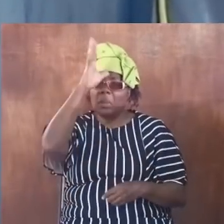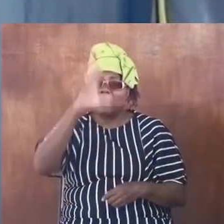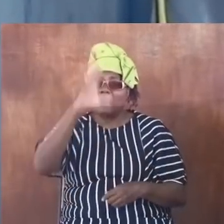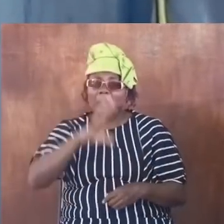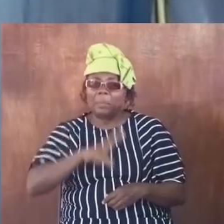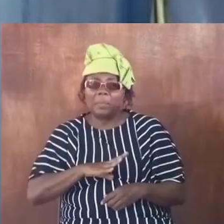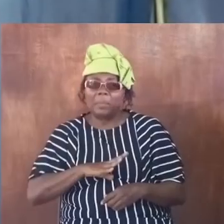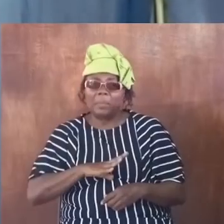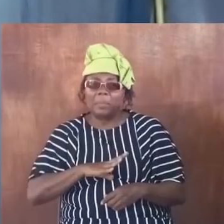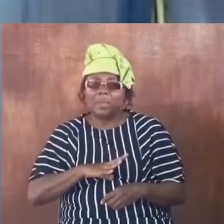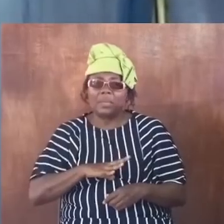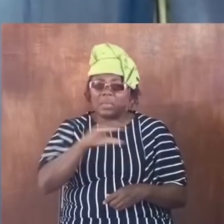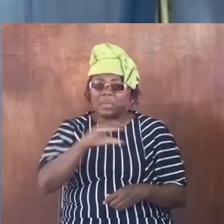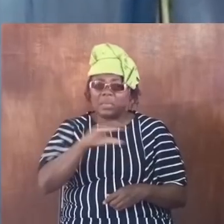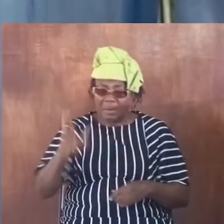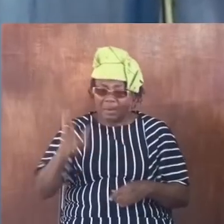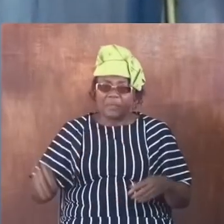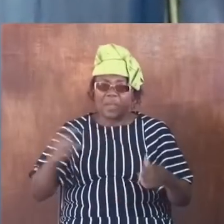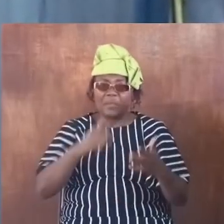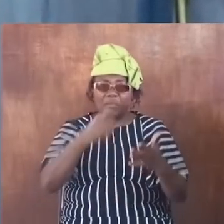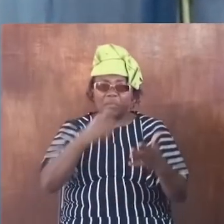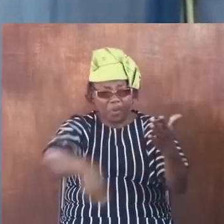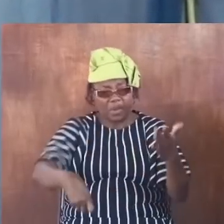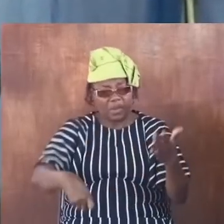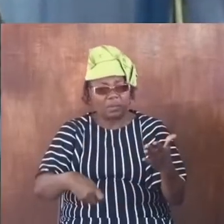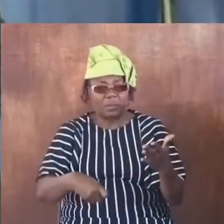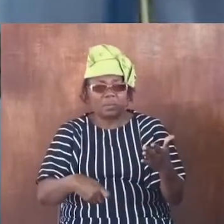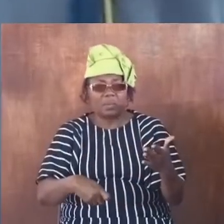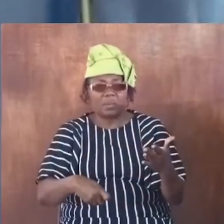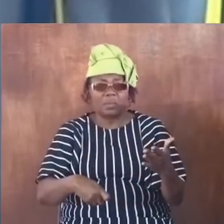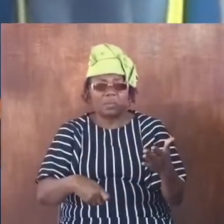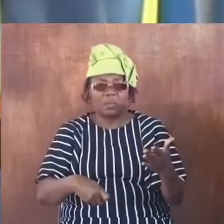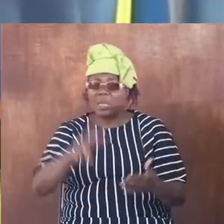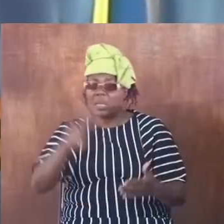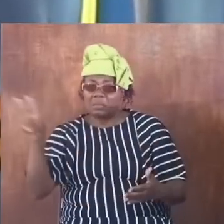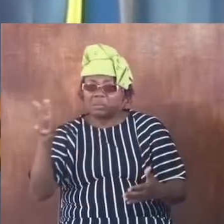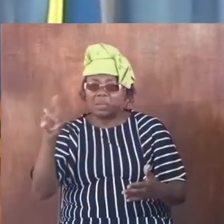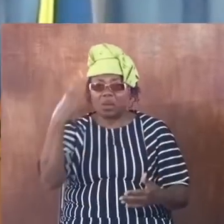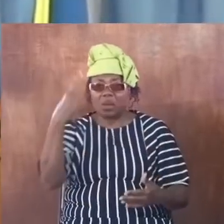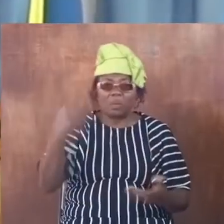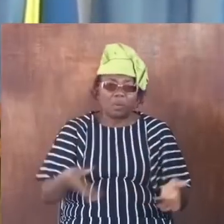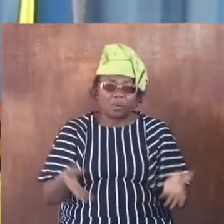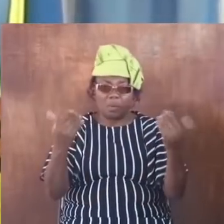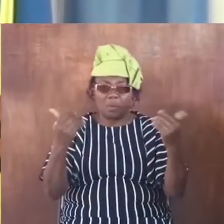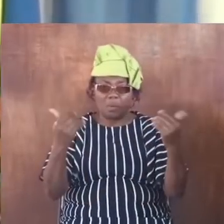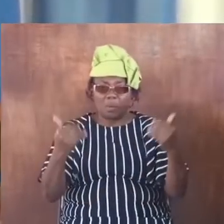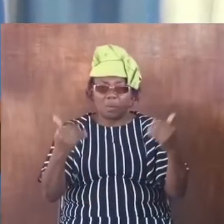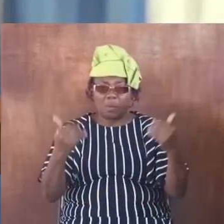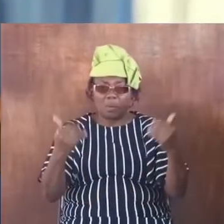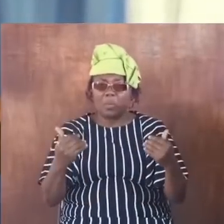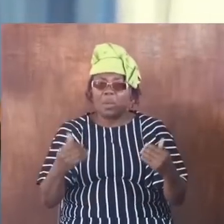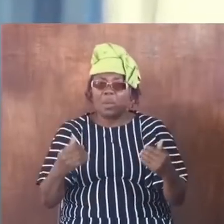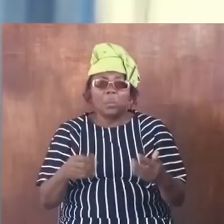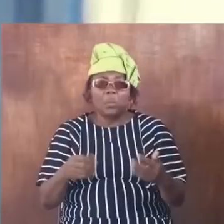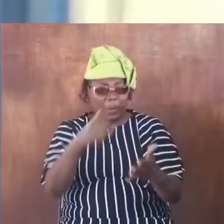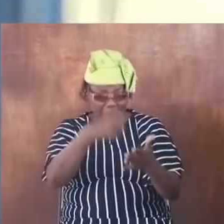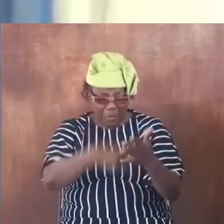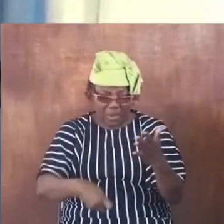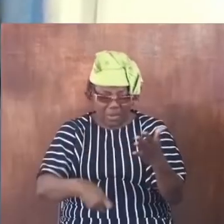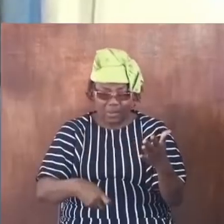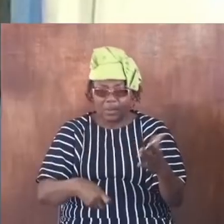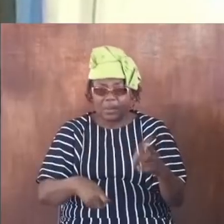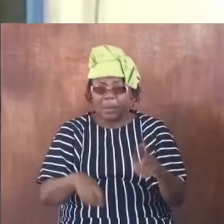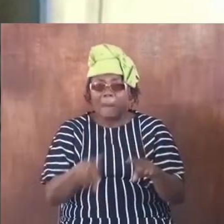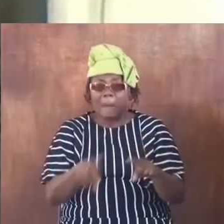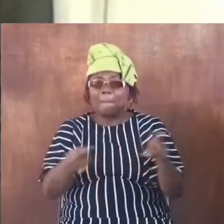never have your price. The second one come with Balaam price. But God's